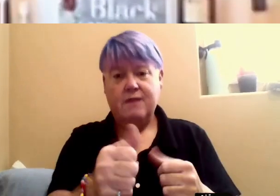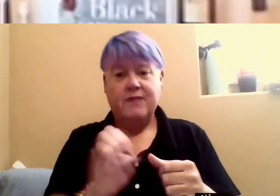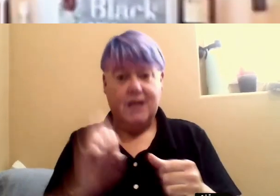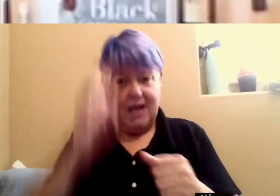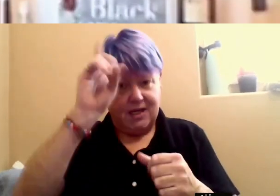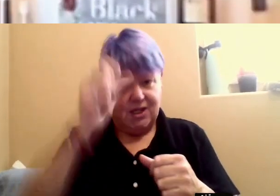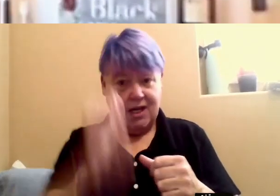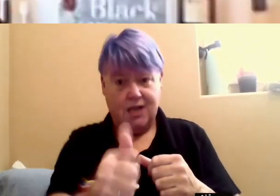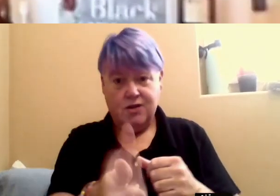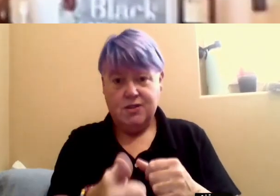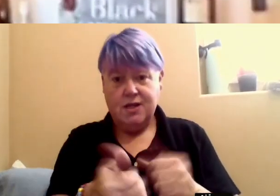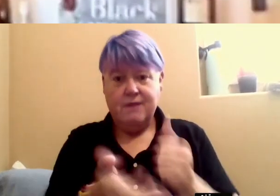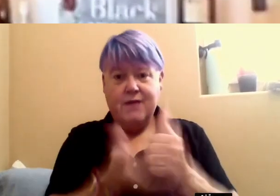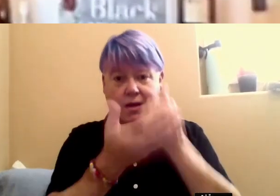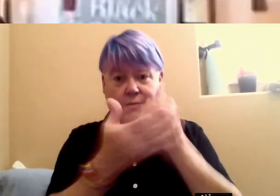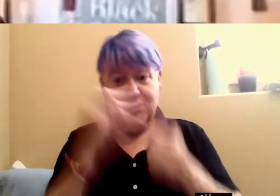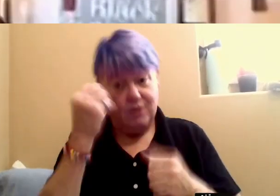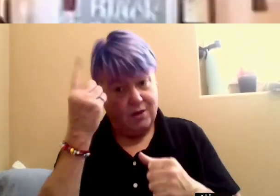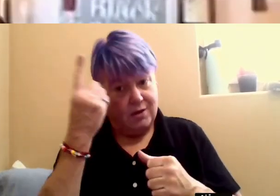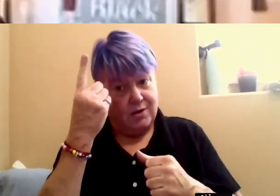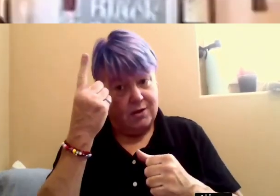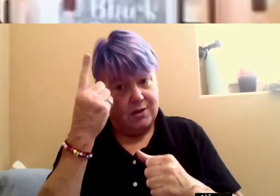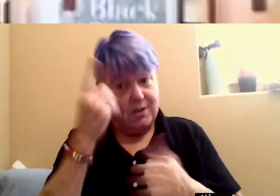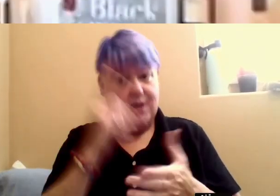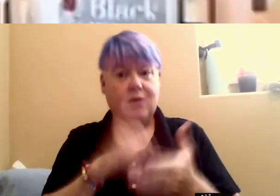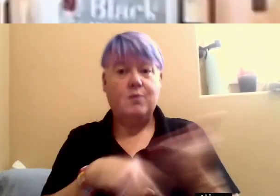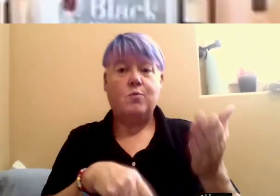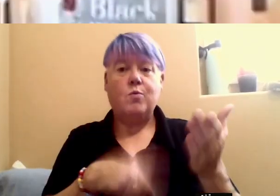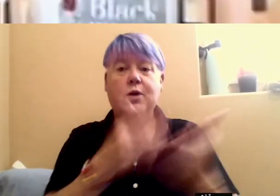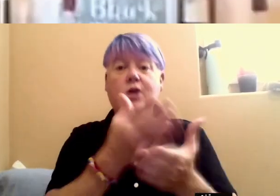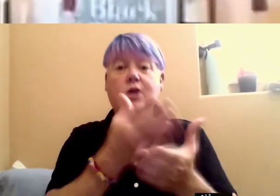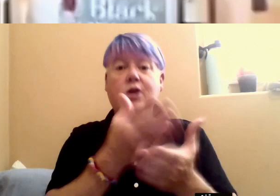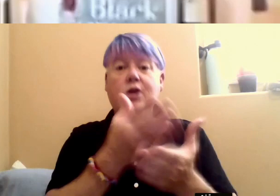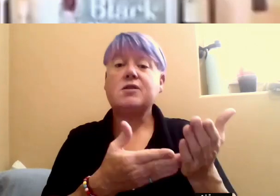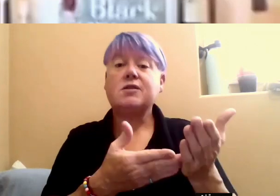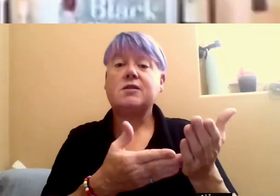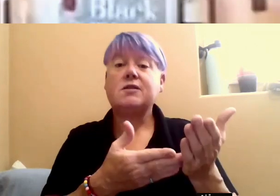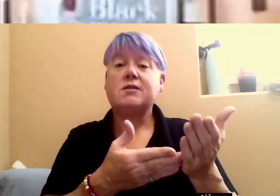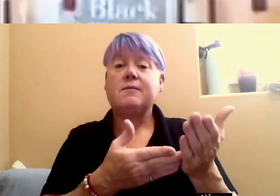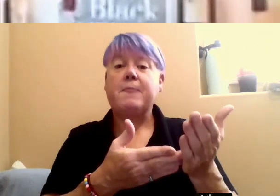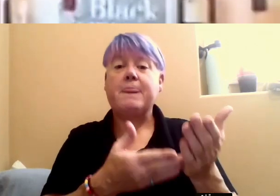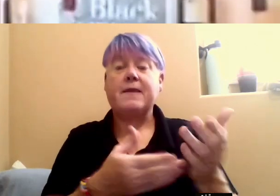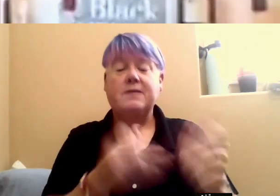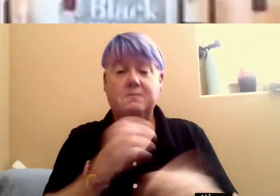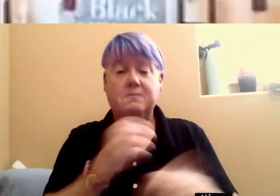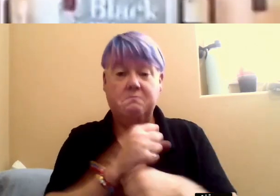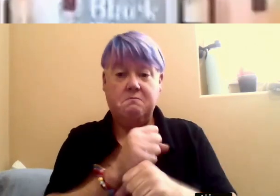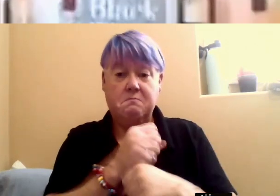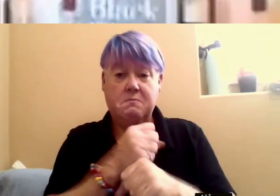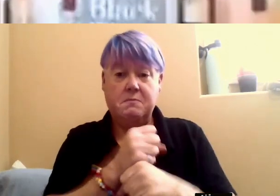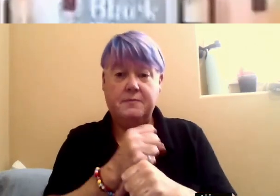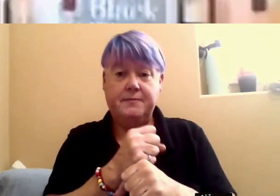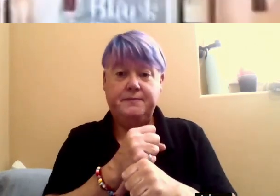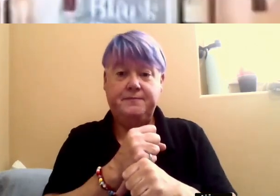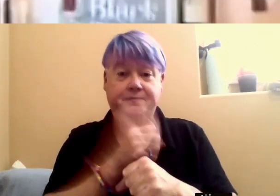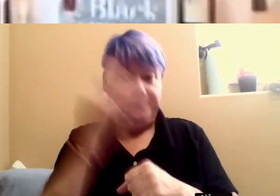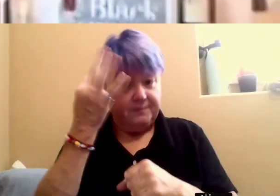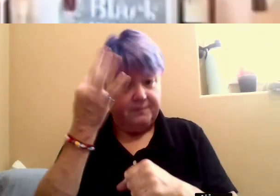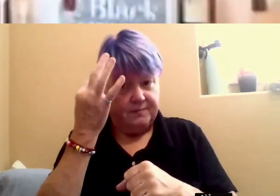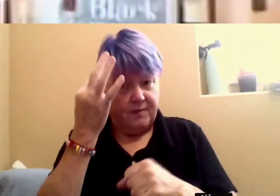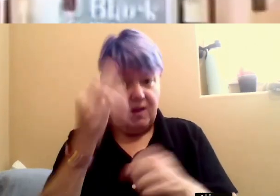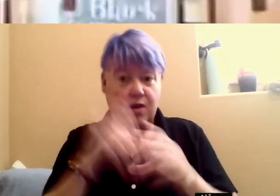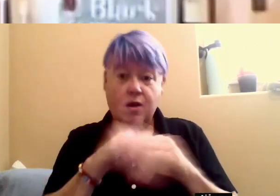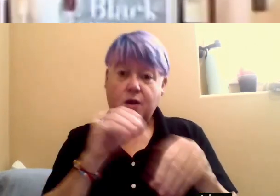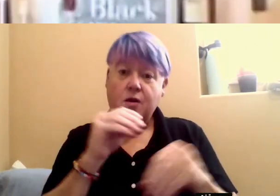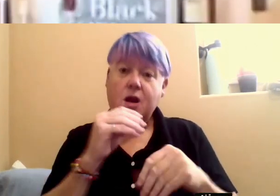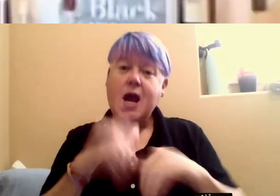yourself, helps you to understand what your part can be, what role you can play, to make, to figure out how you can